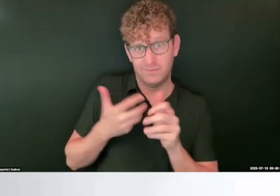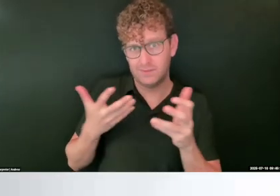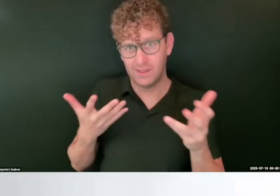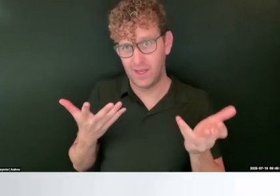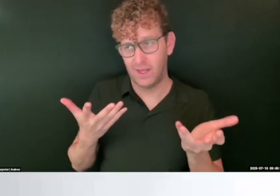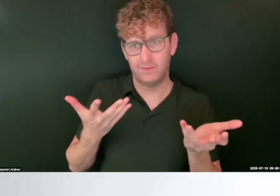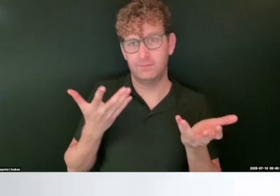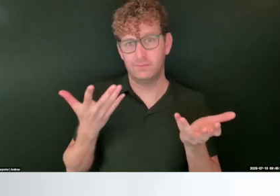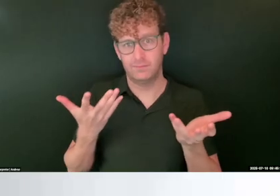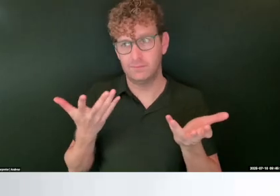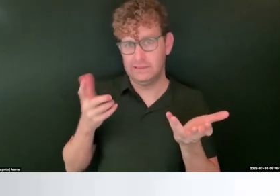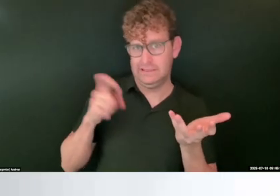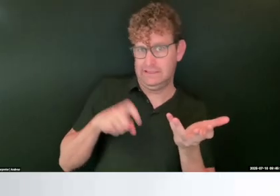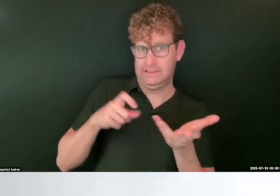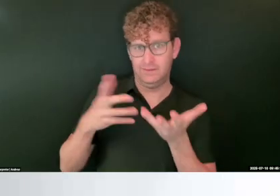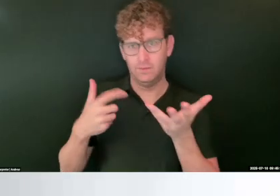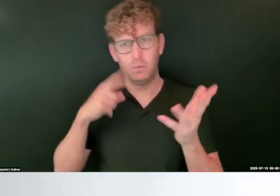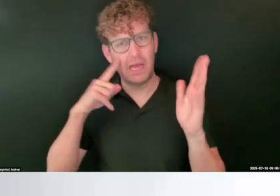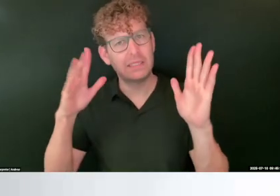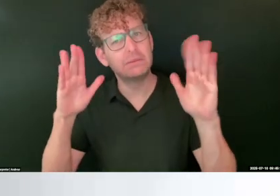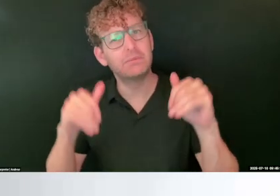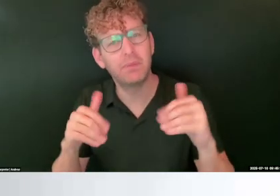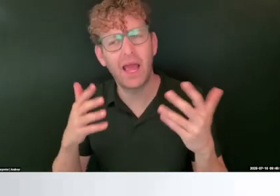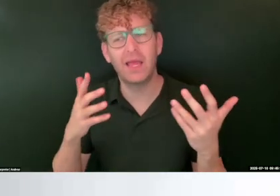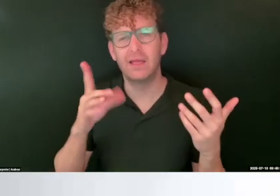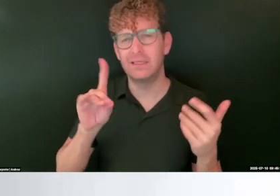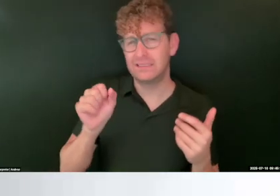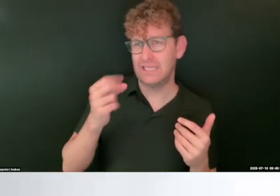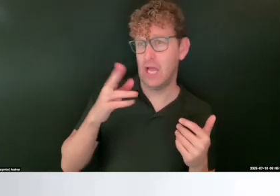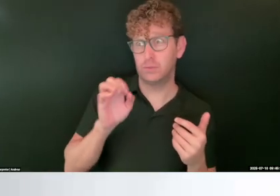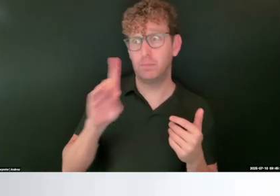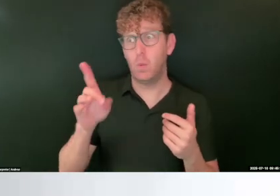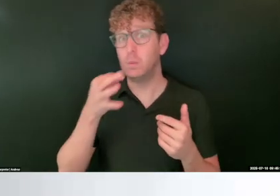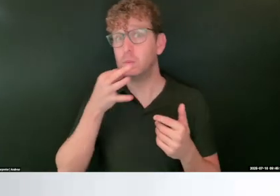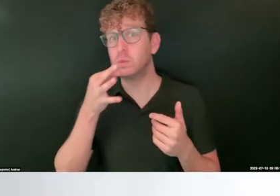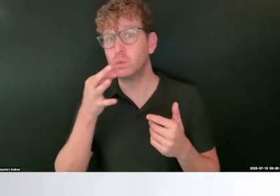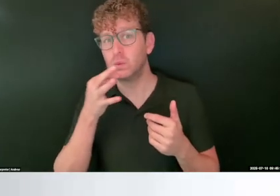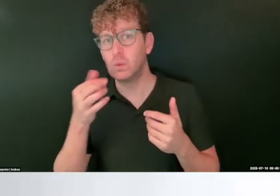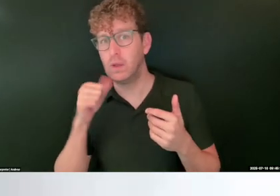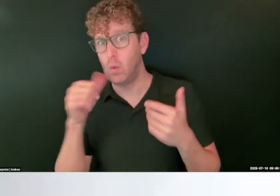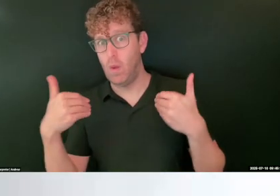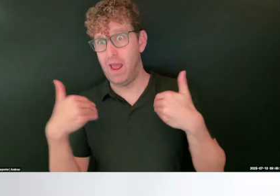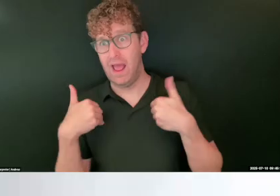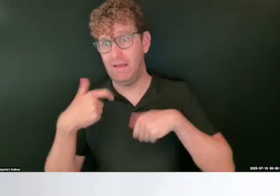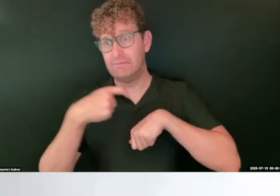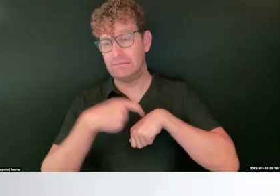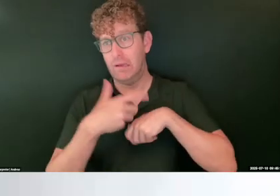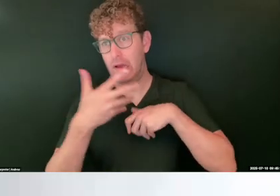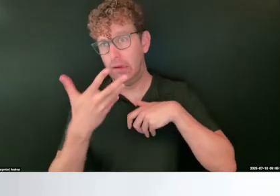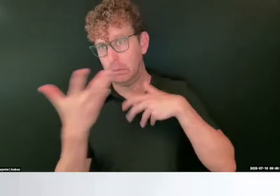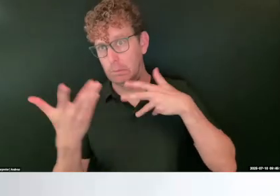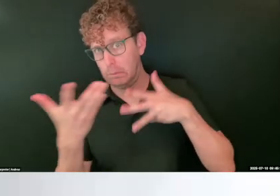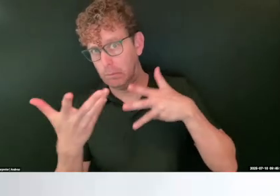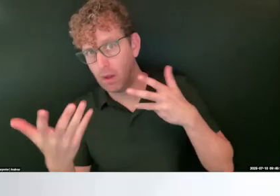where needed, but we do anticipate a dashboard coming up soon. I do not currently have a timeline as of right